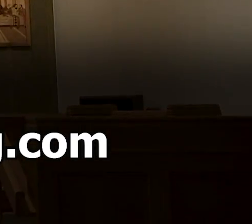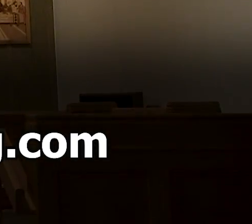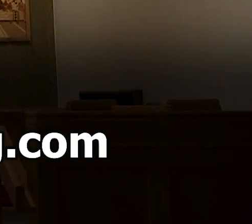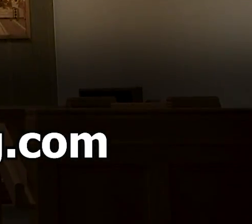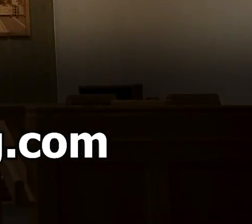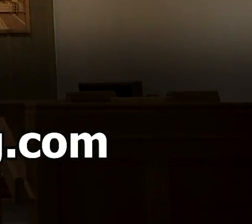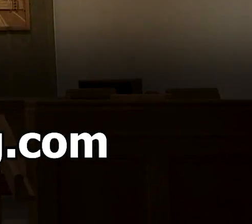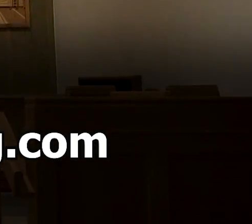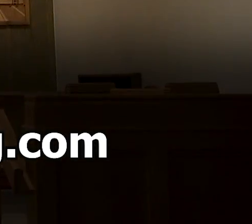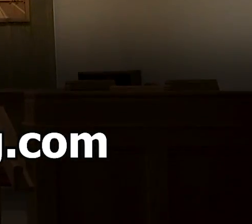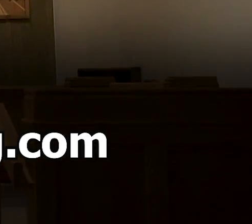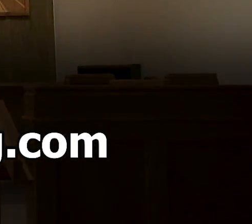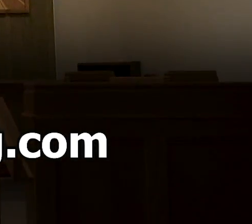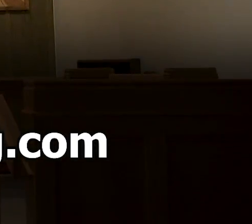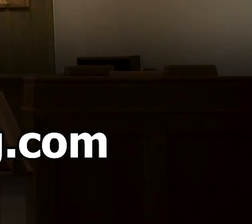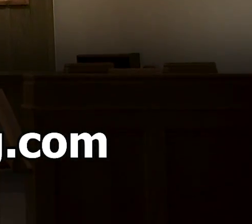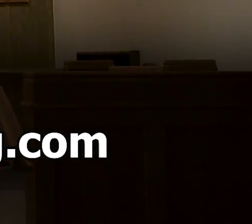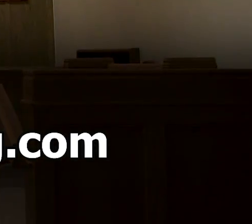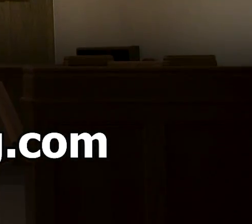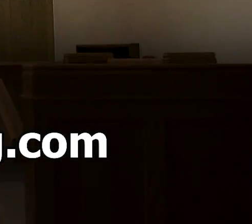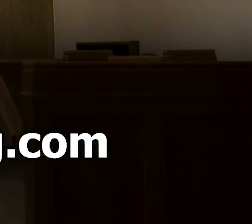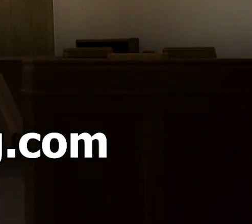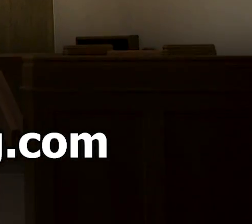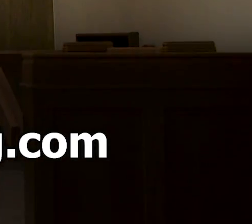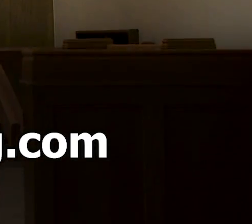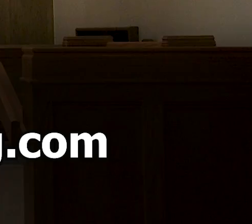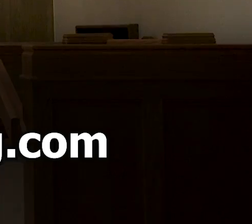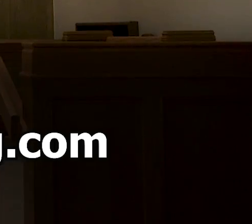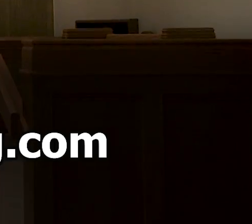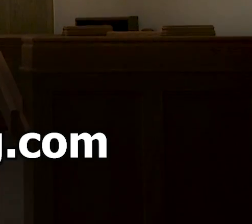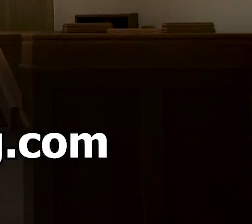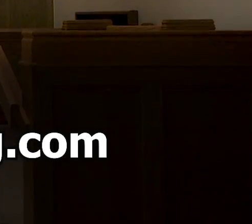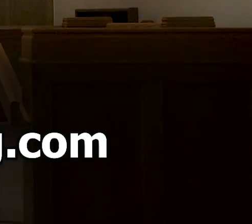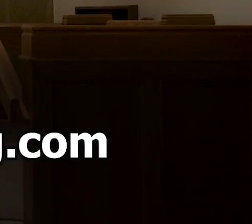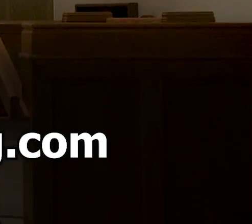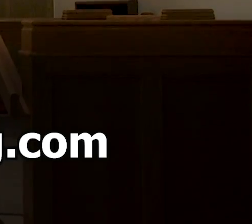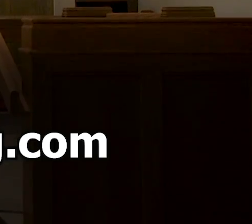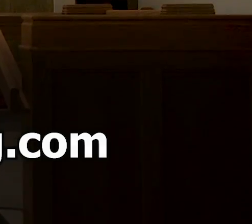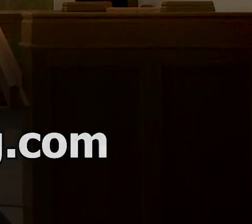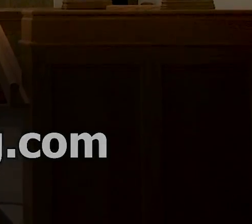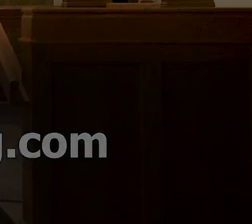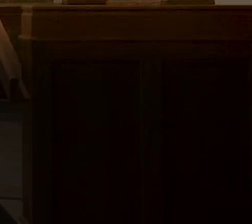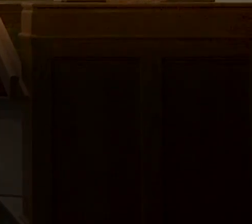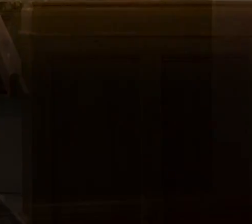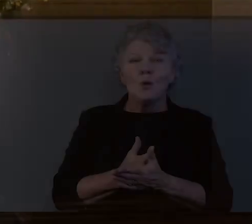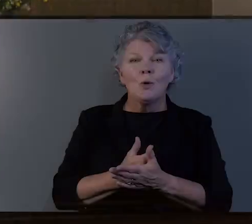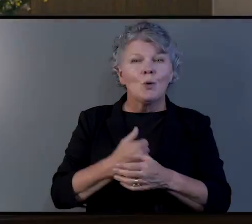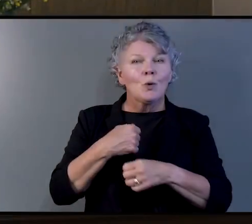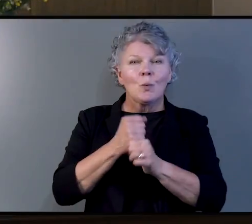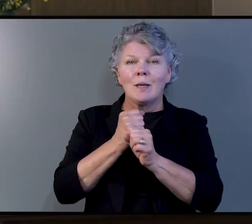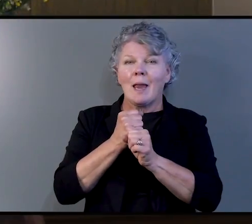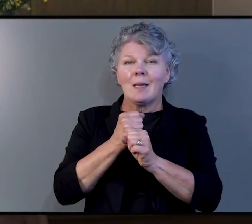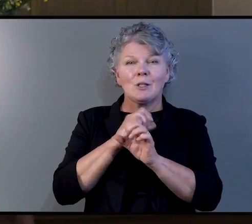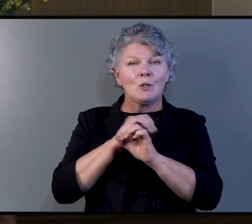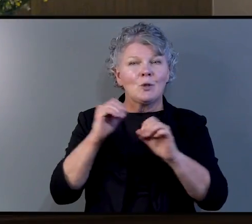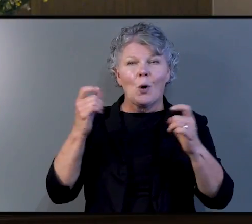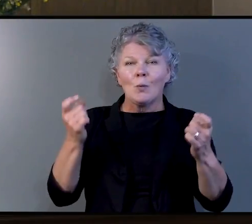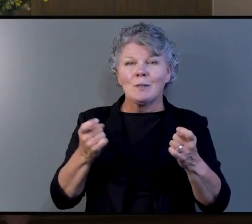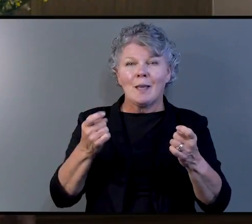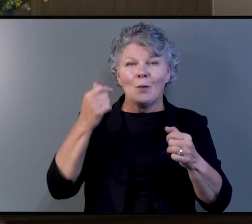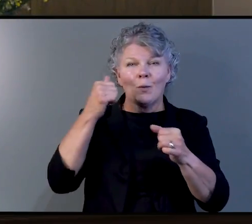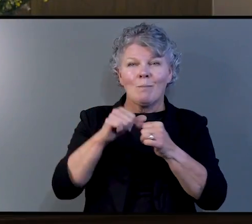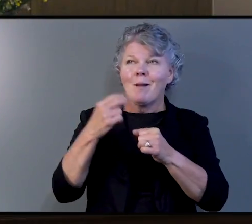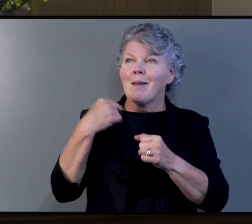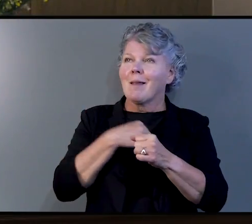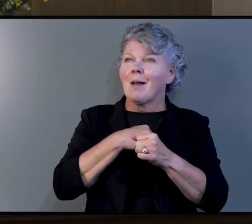and congregations of the Lutheran Church Missouri Synod from your surrounding area. On today's program, Christ has conquered